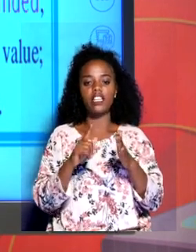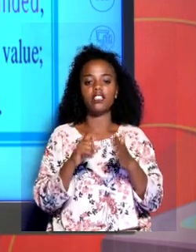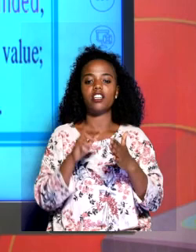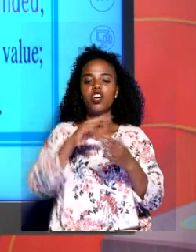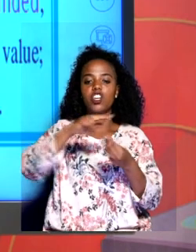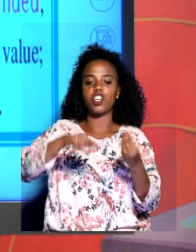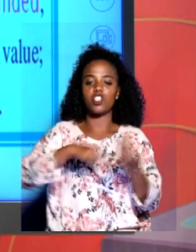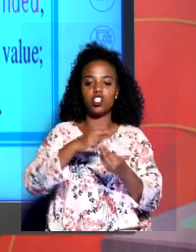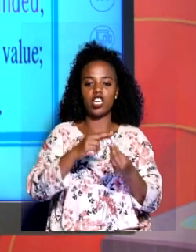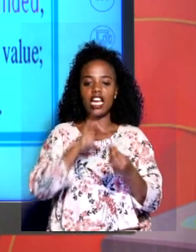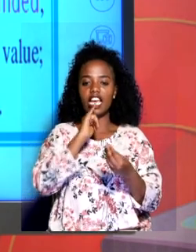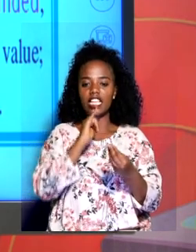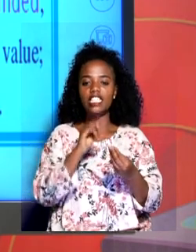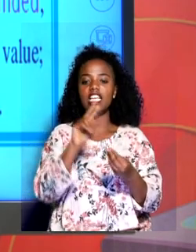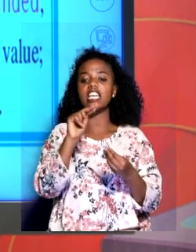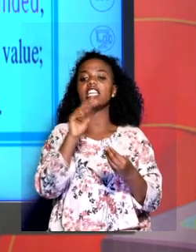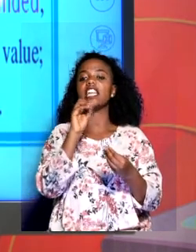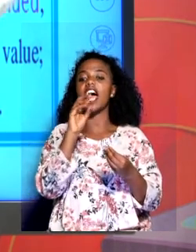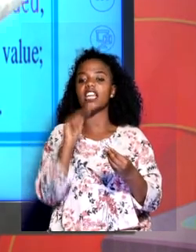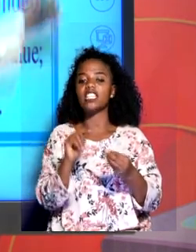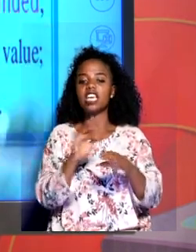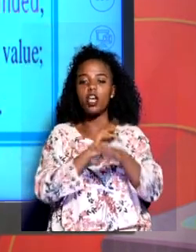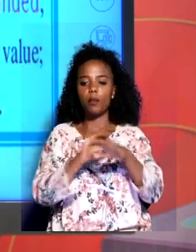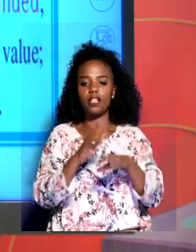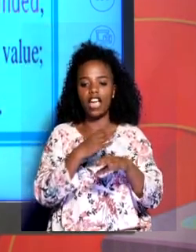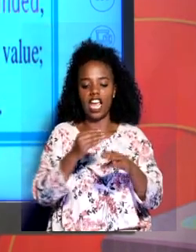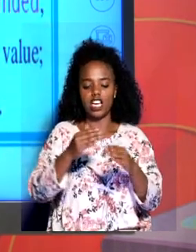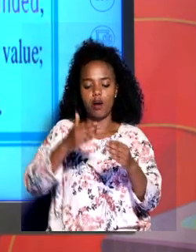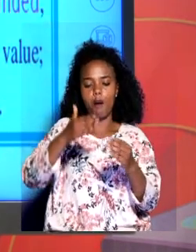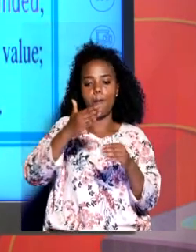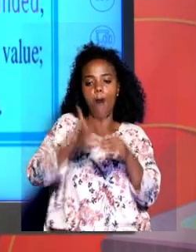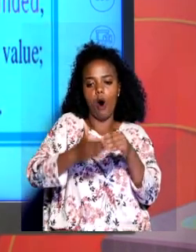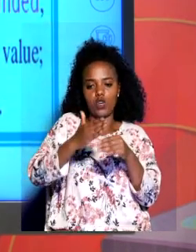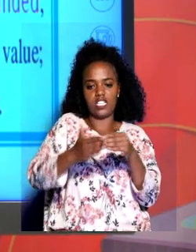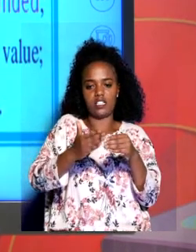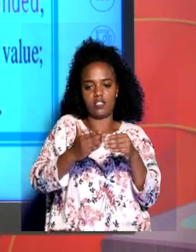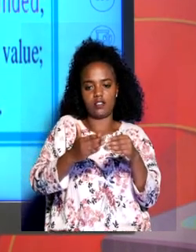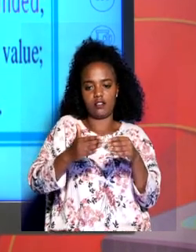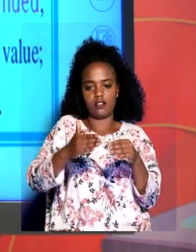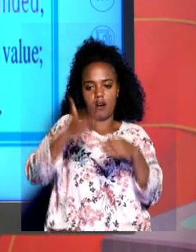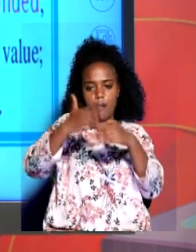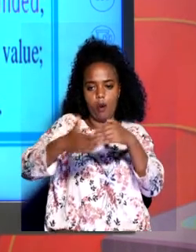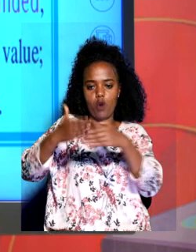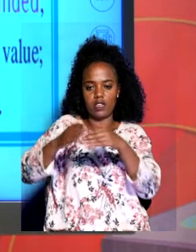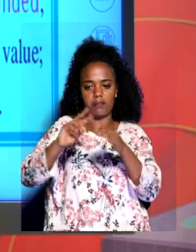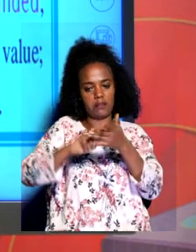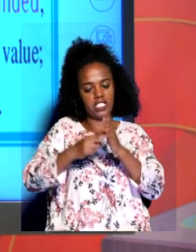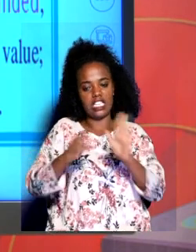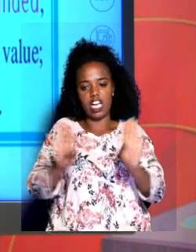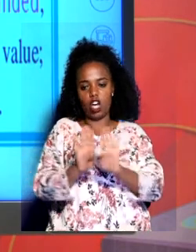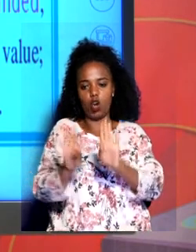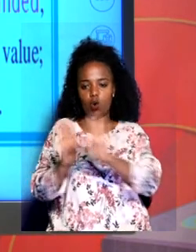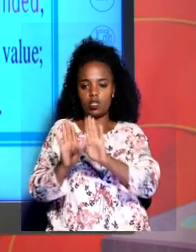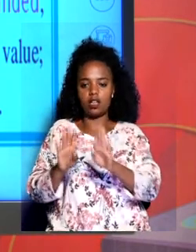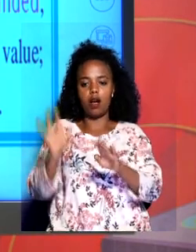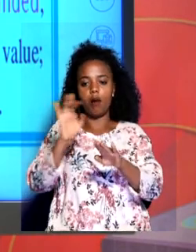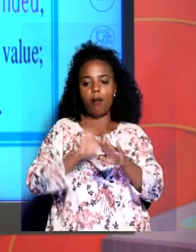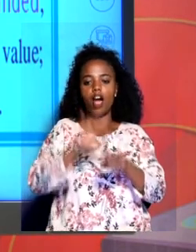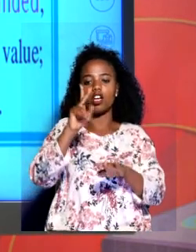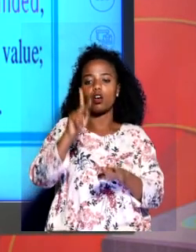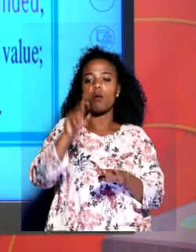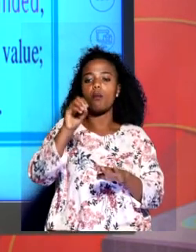is non-empty and bounded, if it is bounded, it's bounded, if it is enclosed by a polygonal